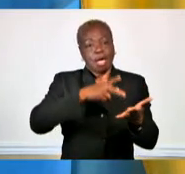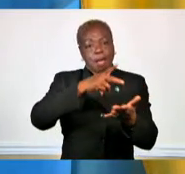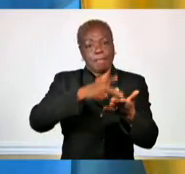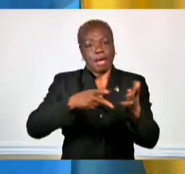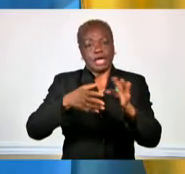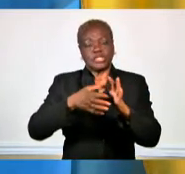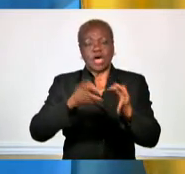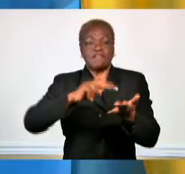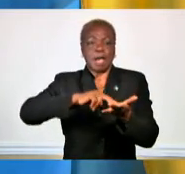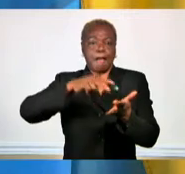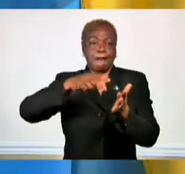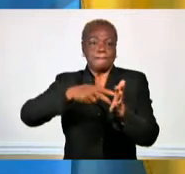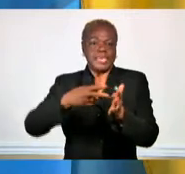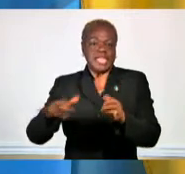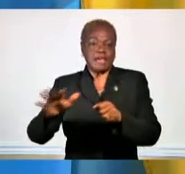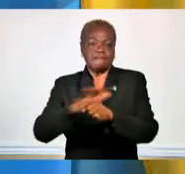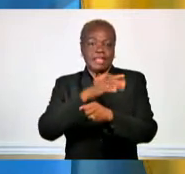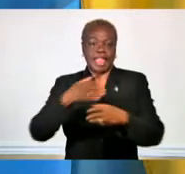of a meaningful life.